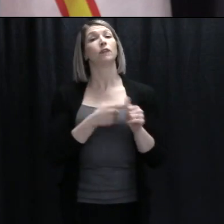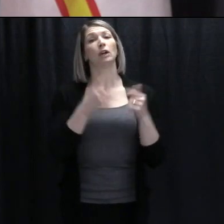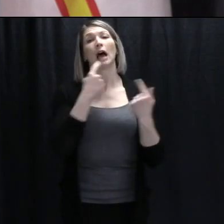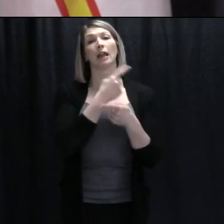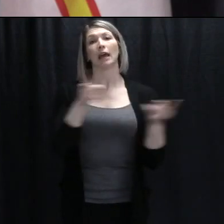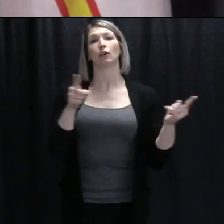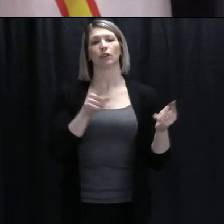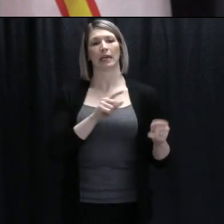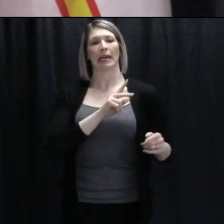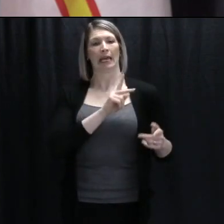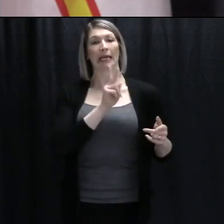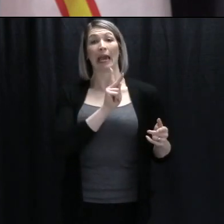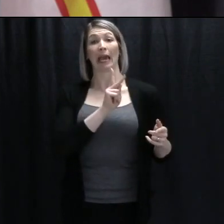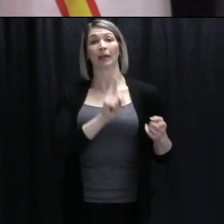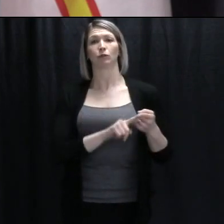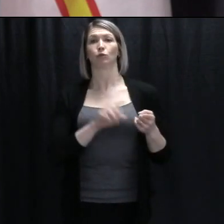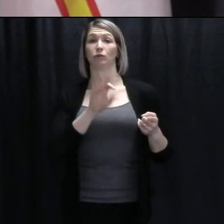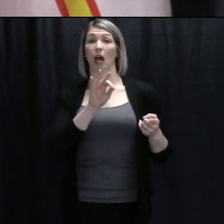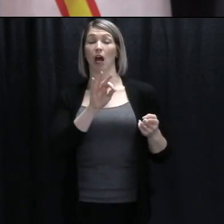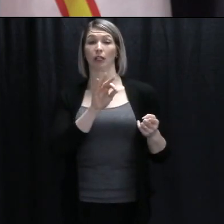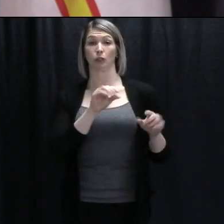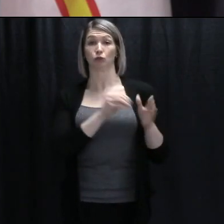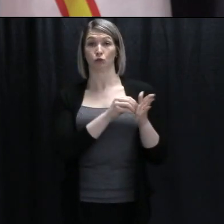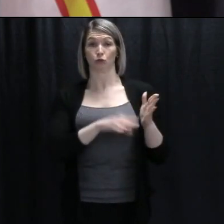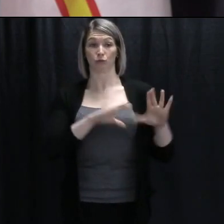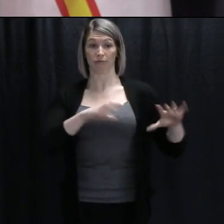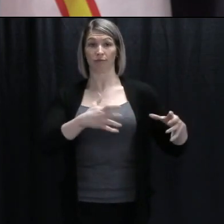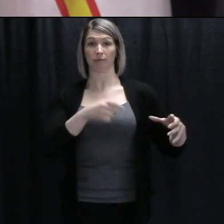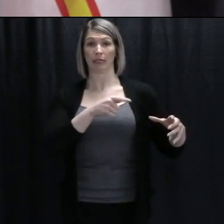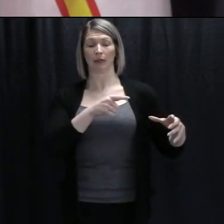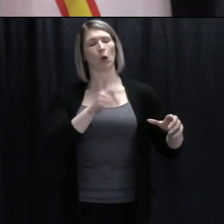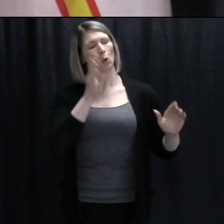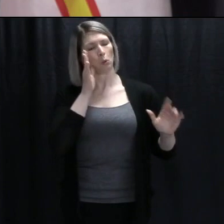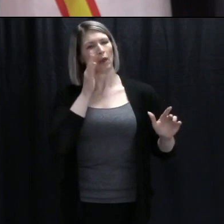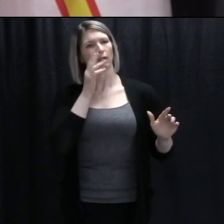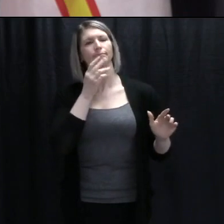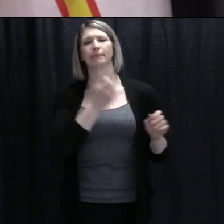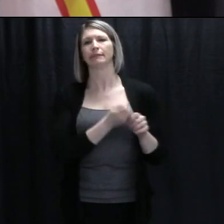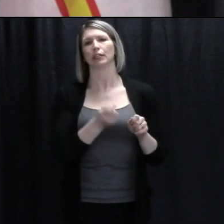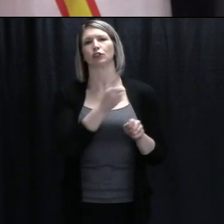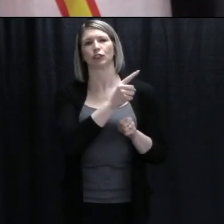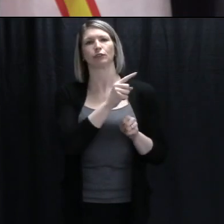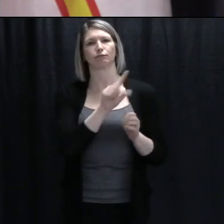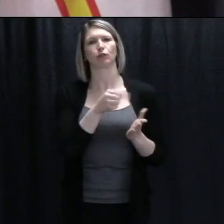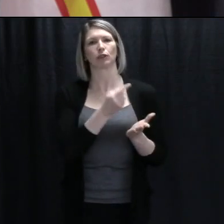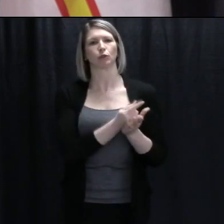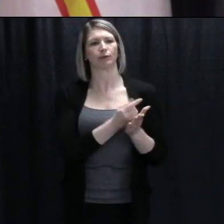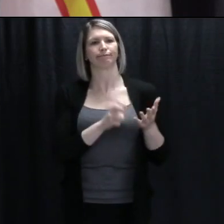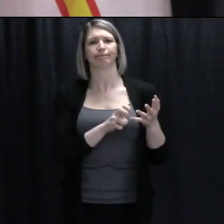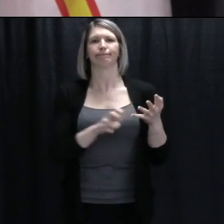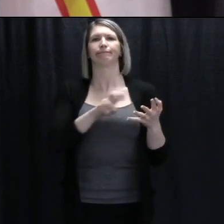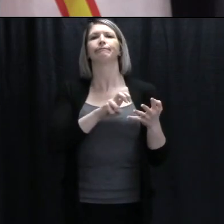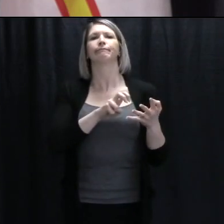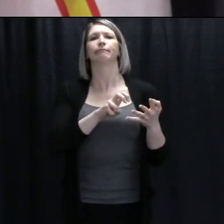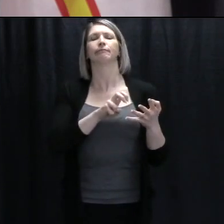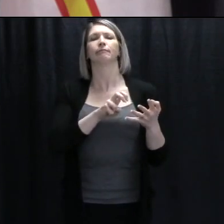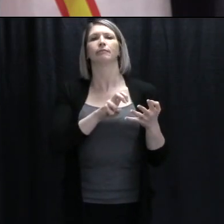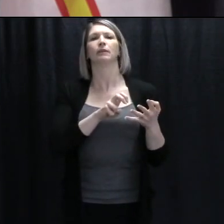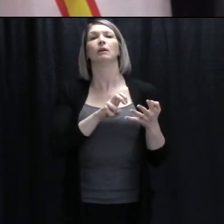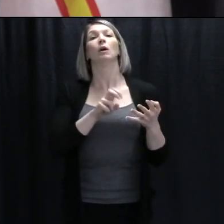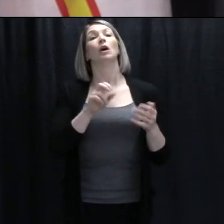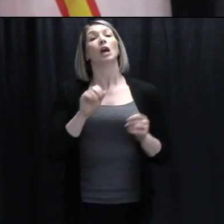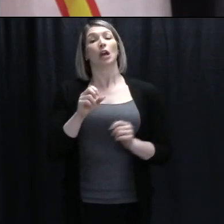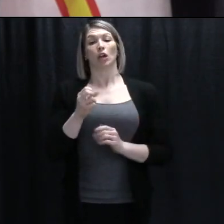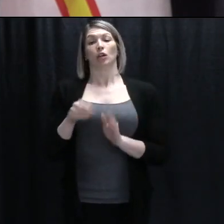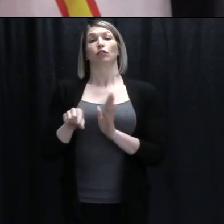grade level next year. And students that are eligible to graduate will receive a valid mark this year. So they